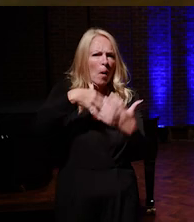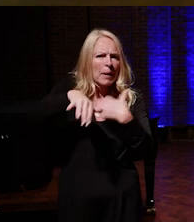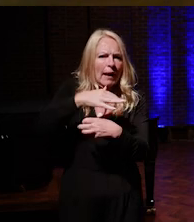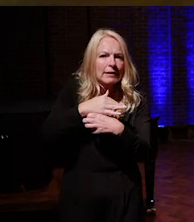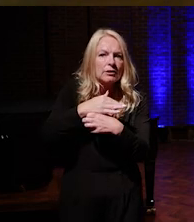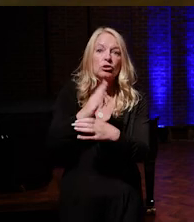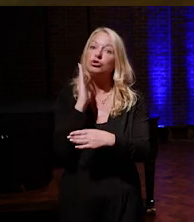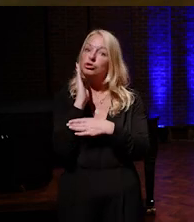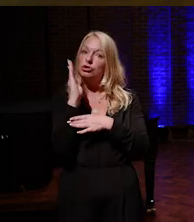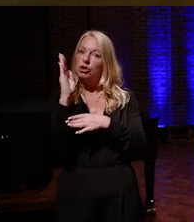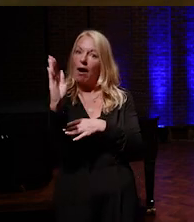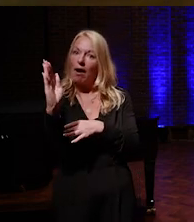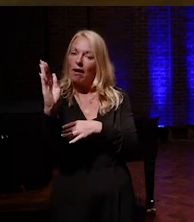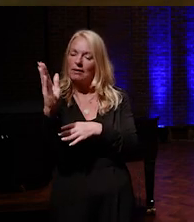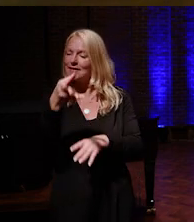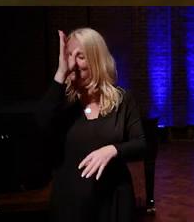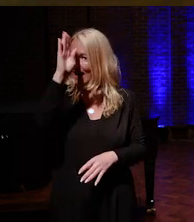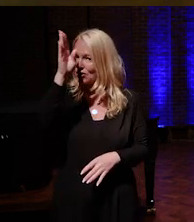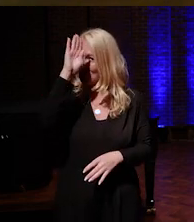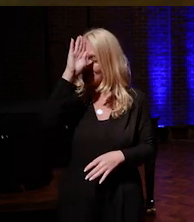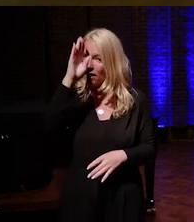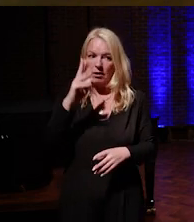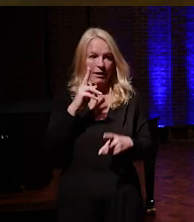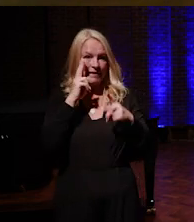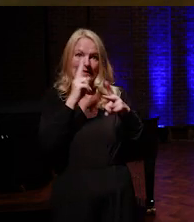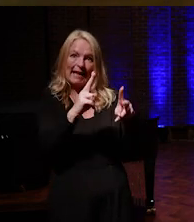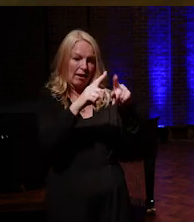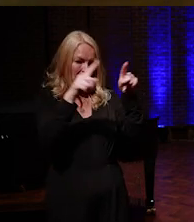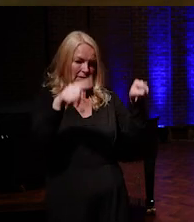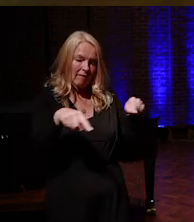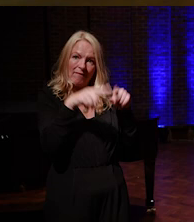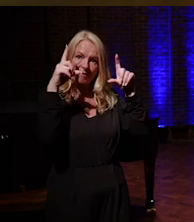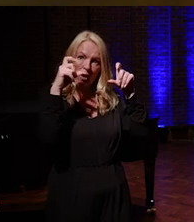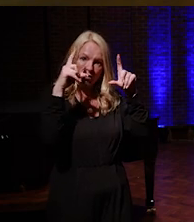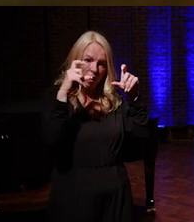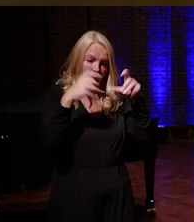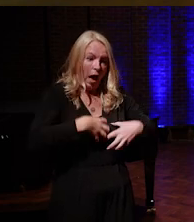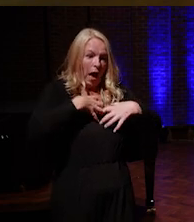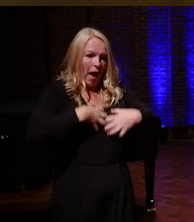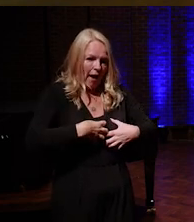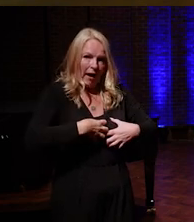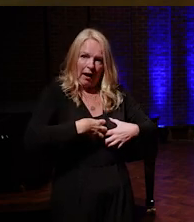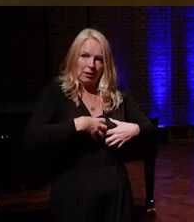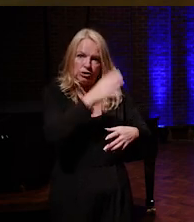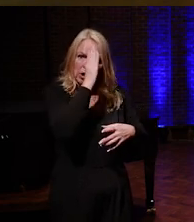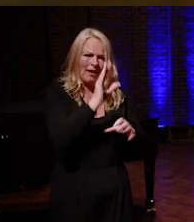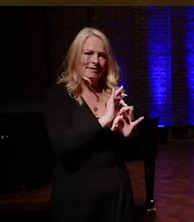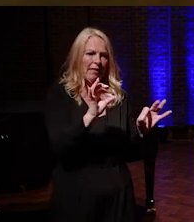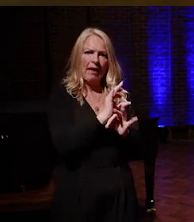Sharks are dangerous, but we often don't freak out when we see photos of them, like we do when we see a picture of a spider.